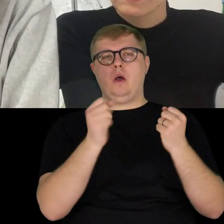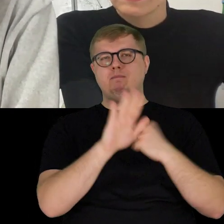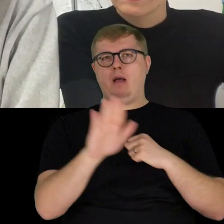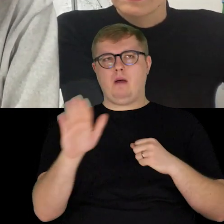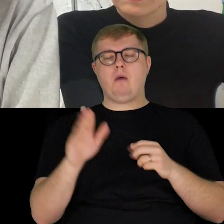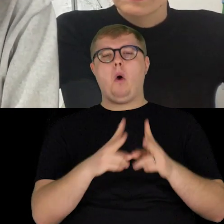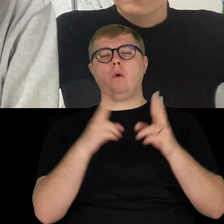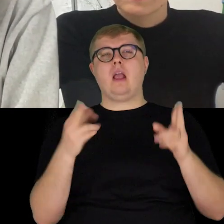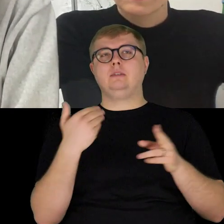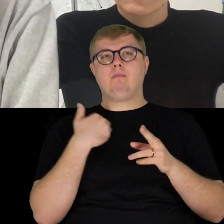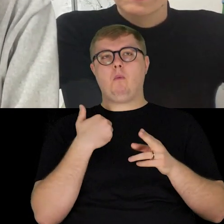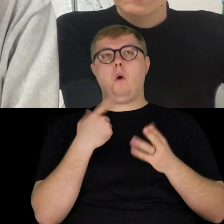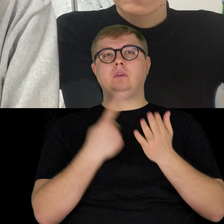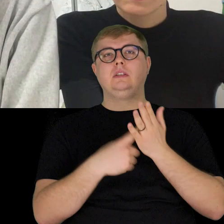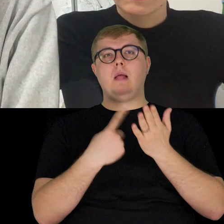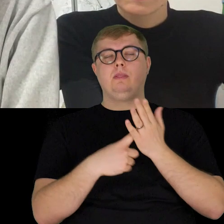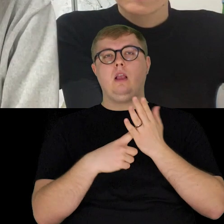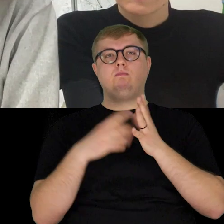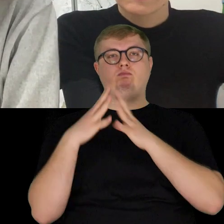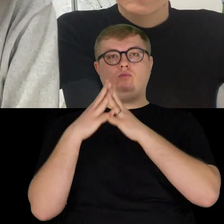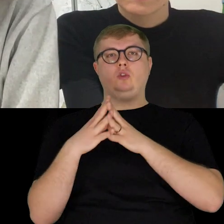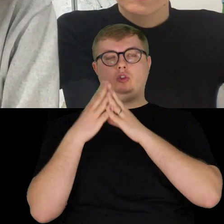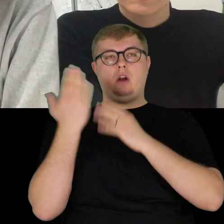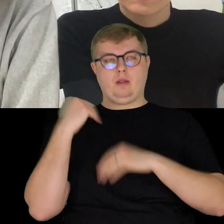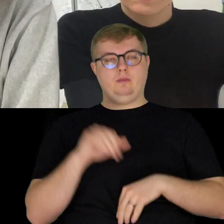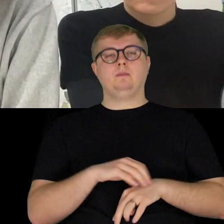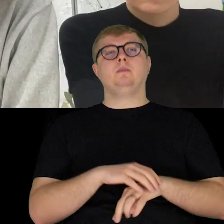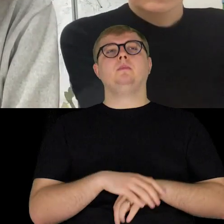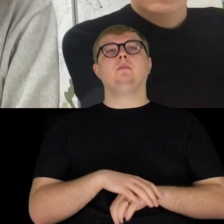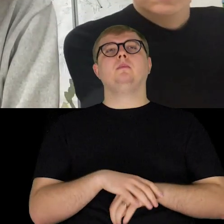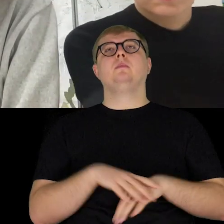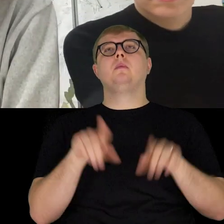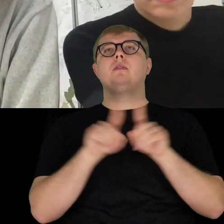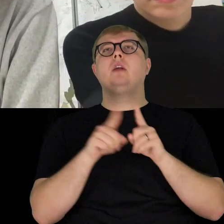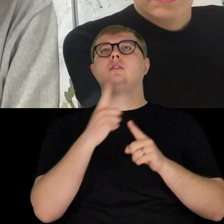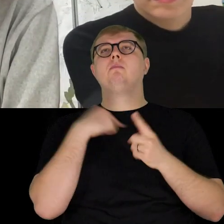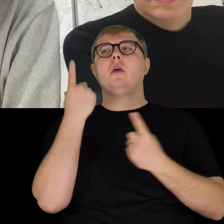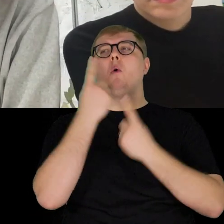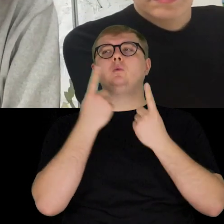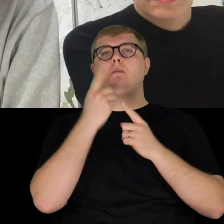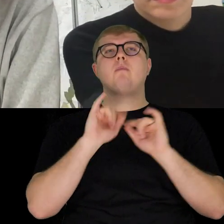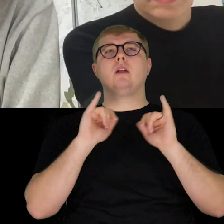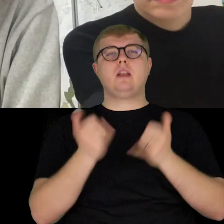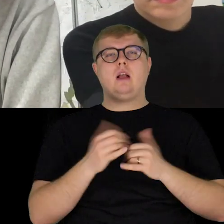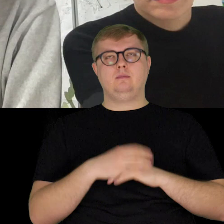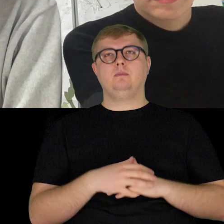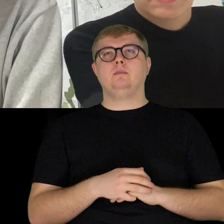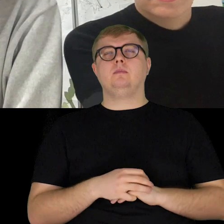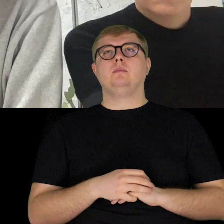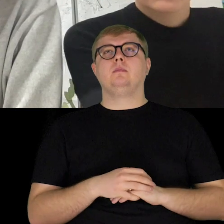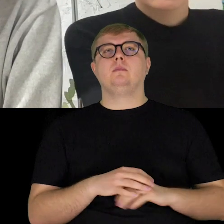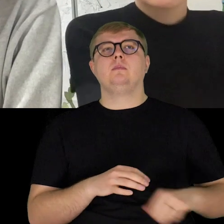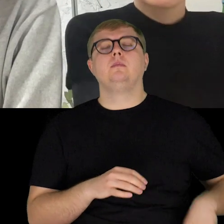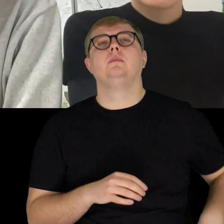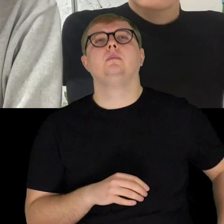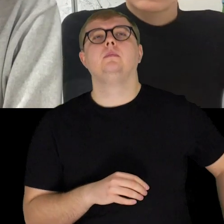of a recent period. Yeah, and we understood this as a kind of a relationship